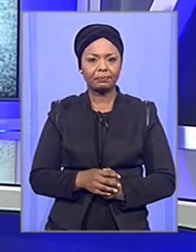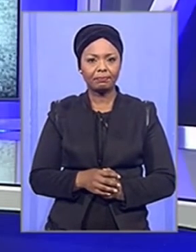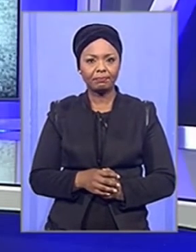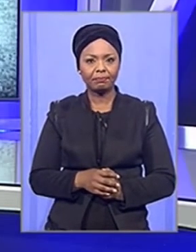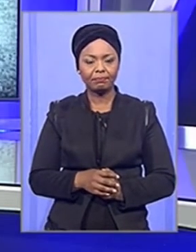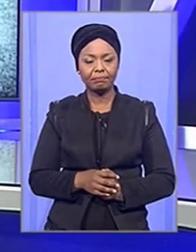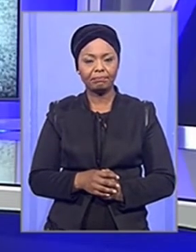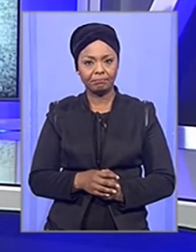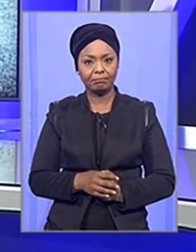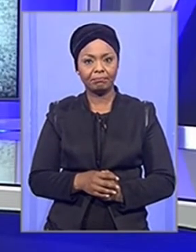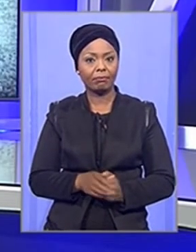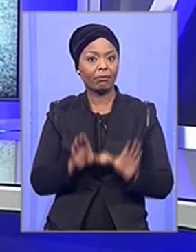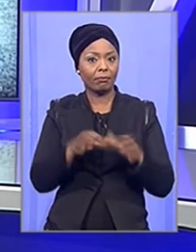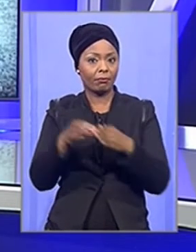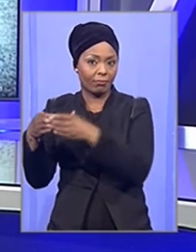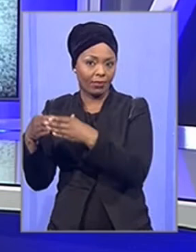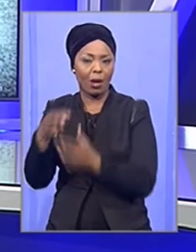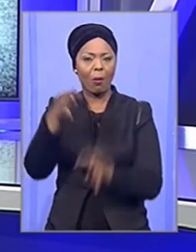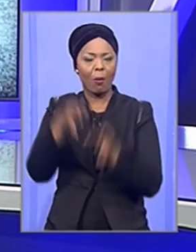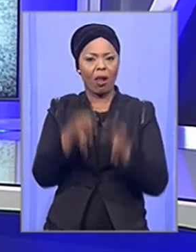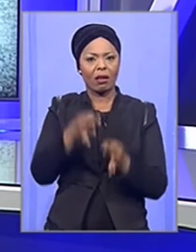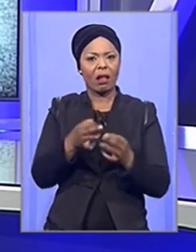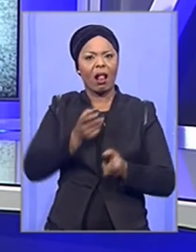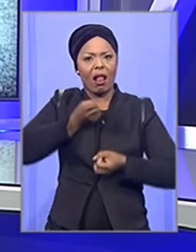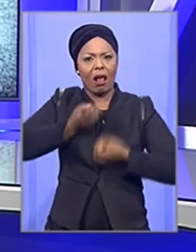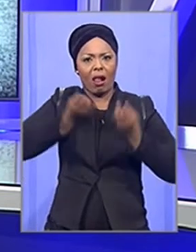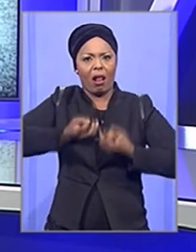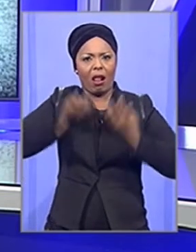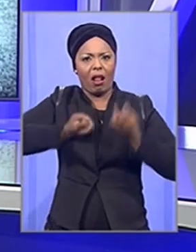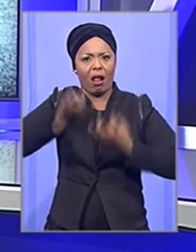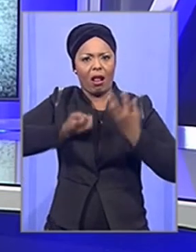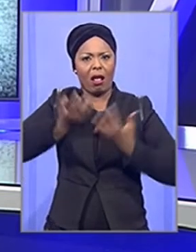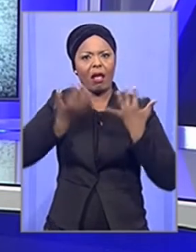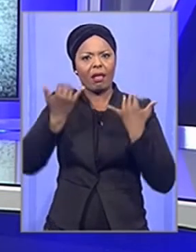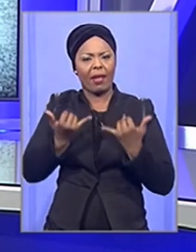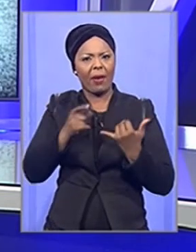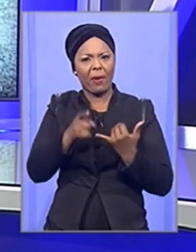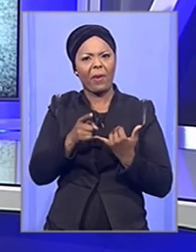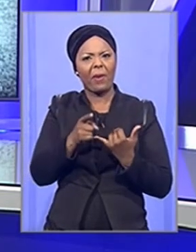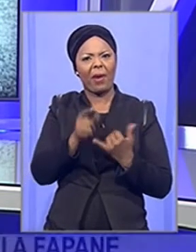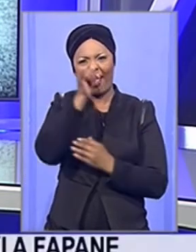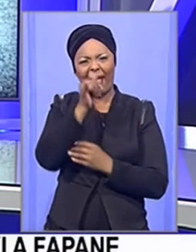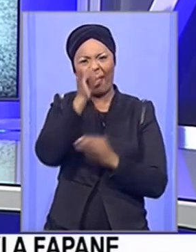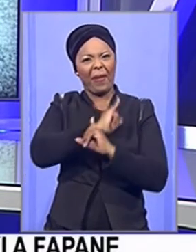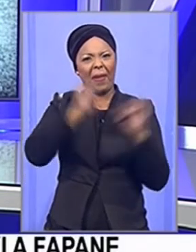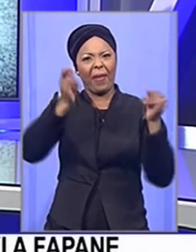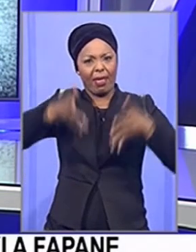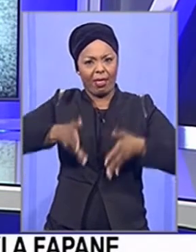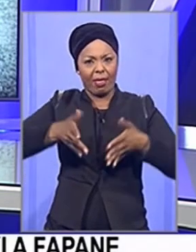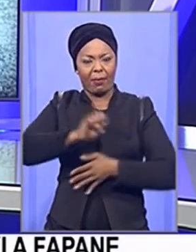Makgotla a mangwe a dipolotiki a šetšantšitše maikutlo mabapi le dipalopalo tša bjale tša bosenyi mo nageng.